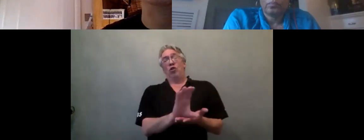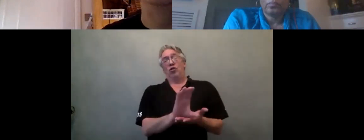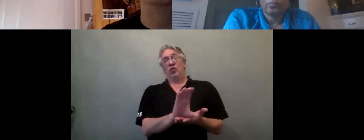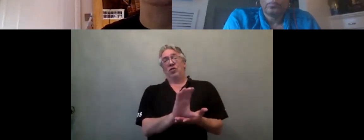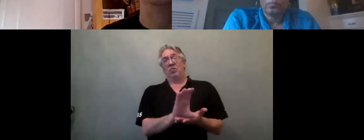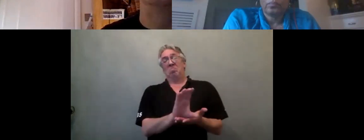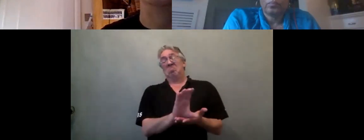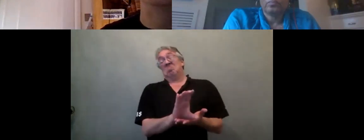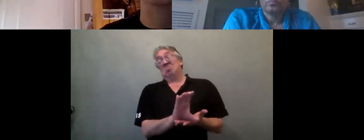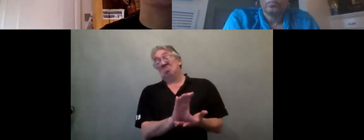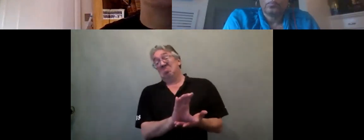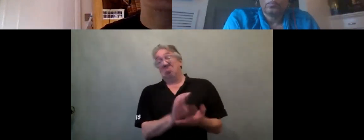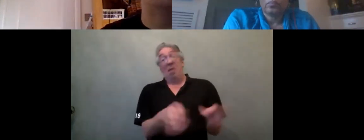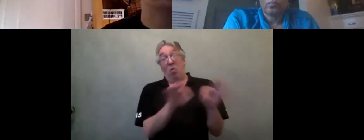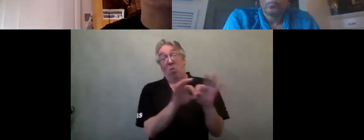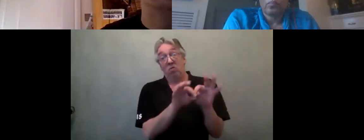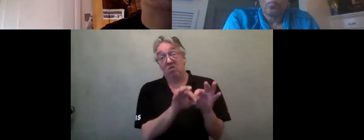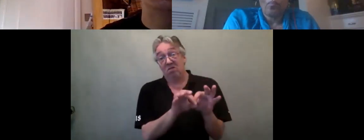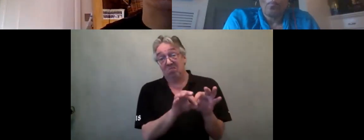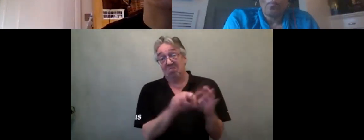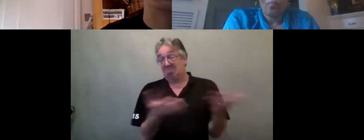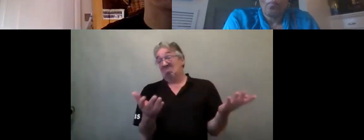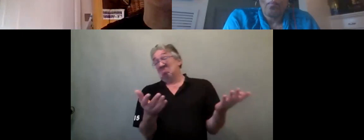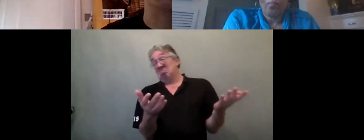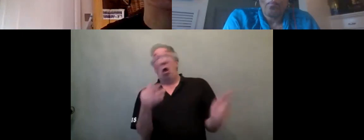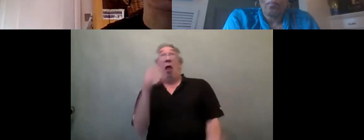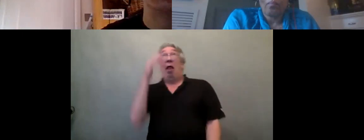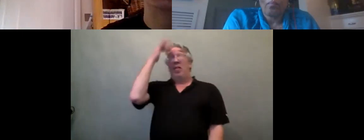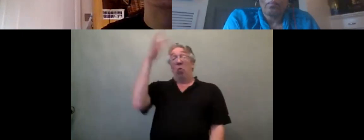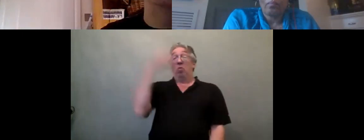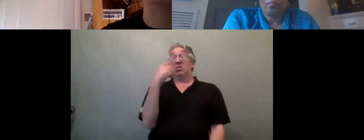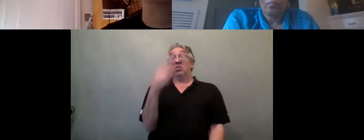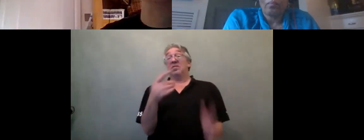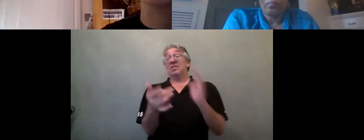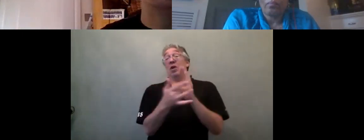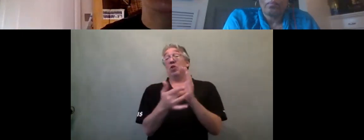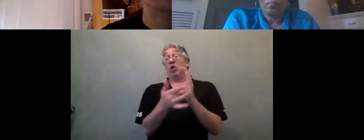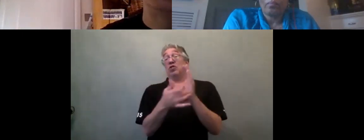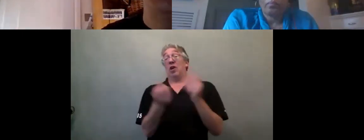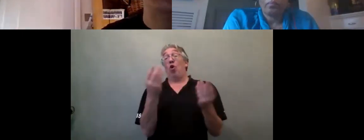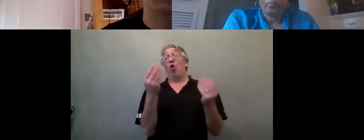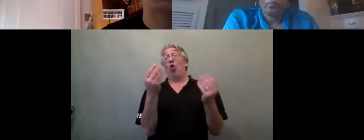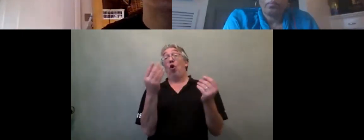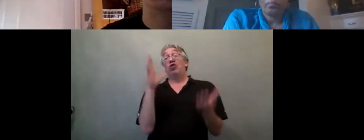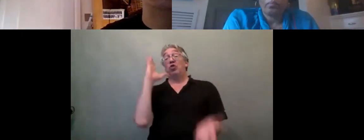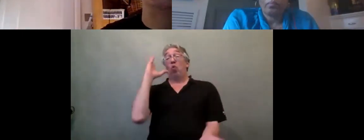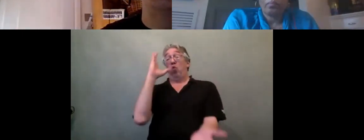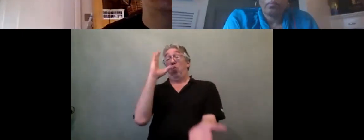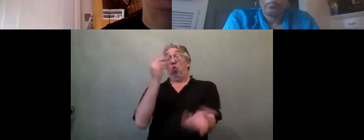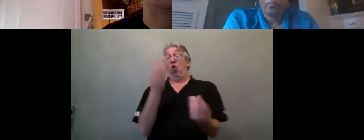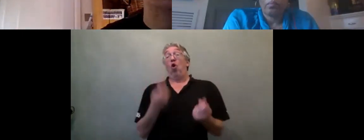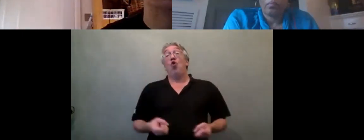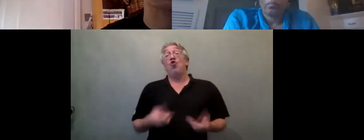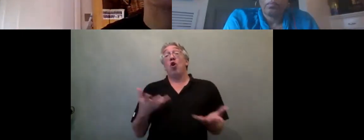down, but the question quite often becomes, although the technology exists, is it